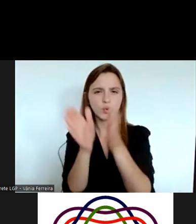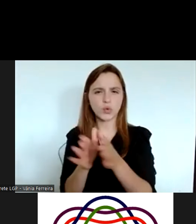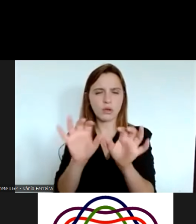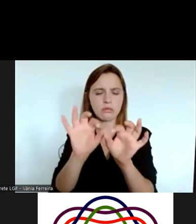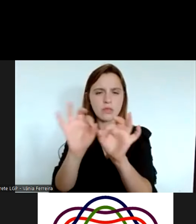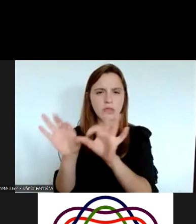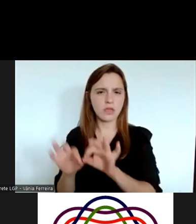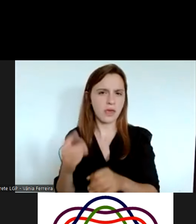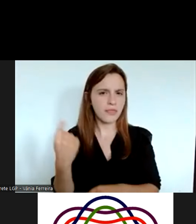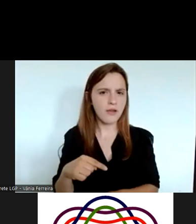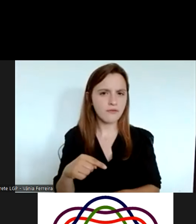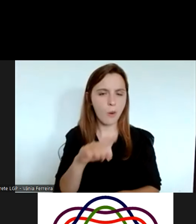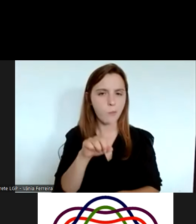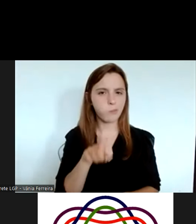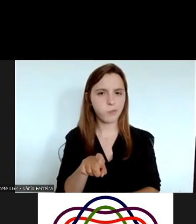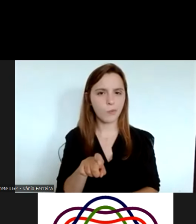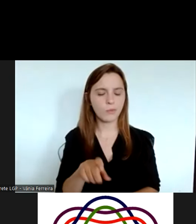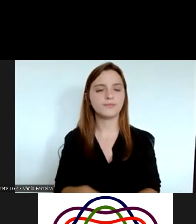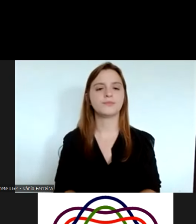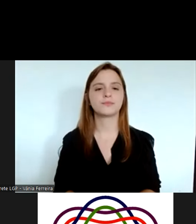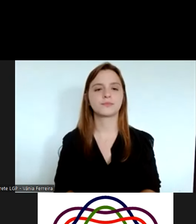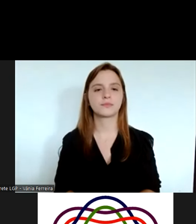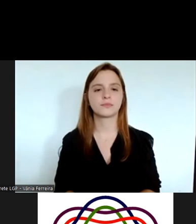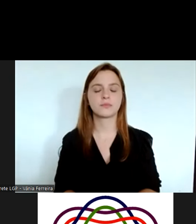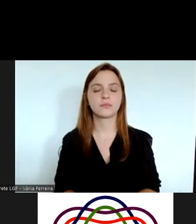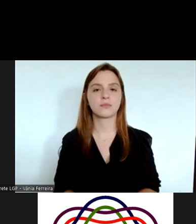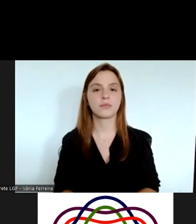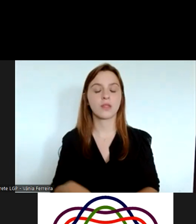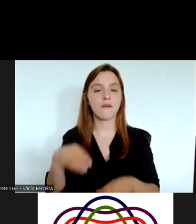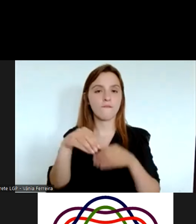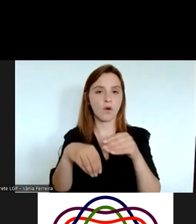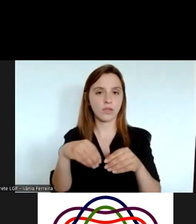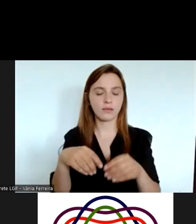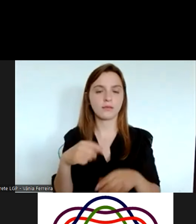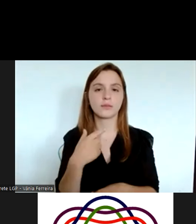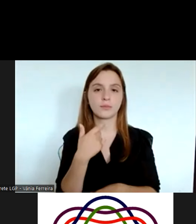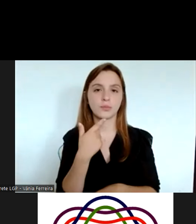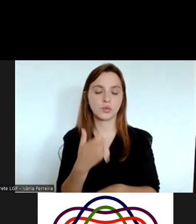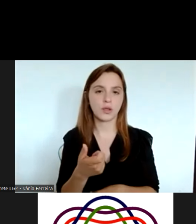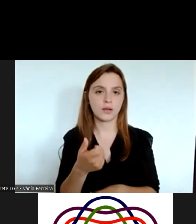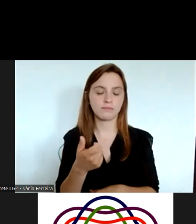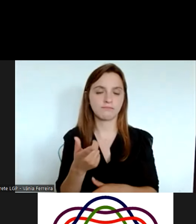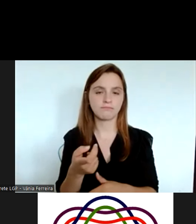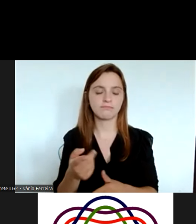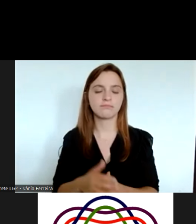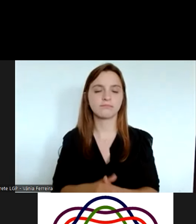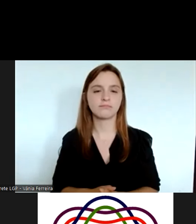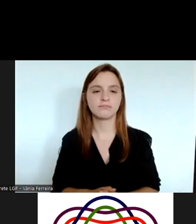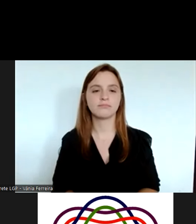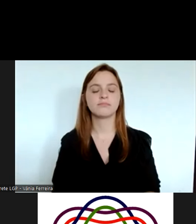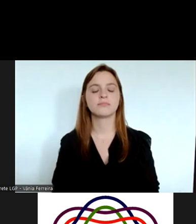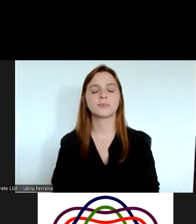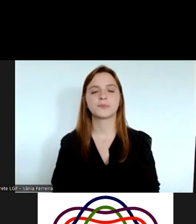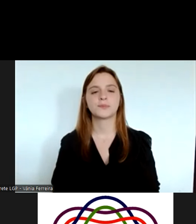And now it's time to vote, and then we're going to ask our audience again.